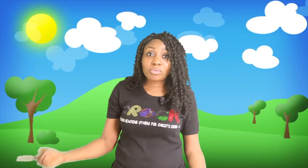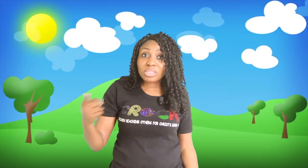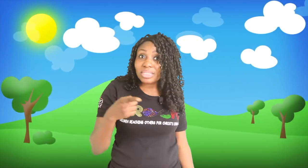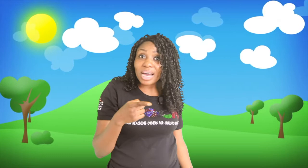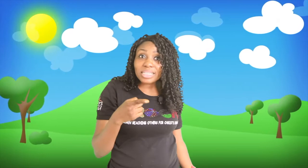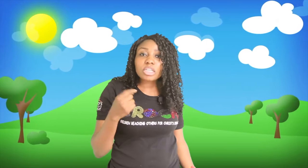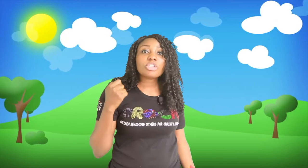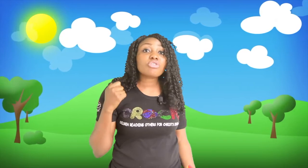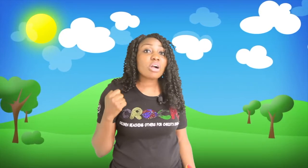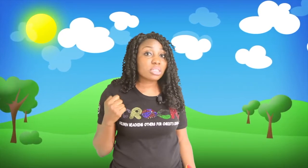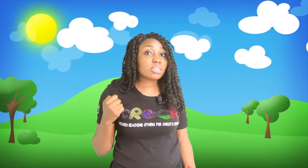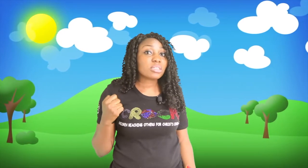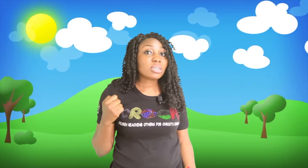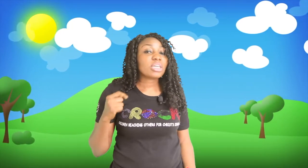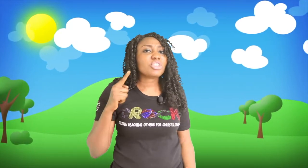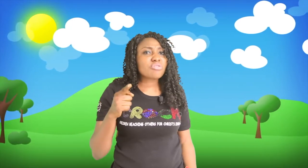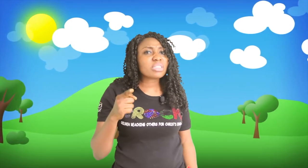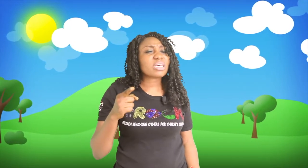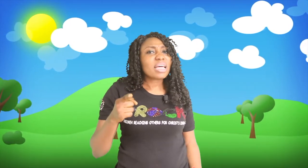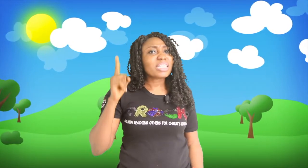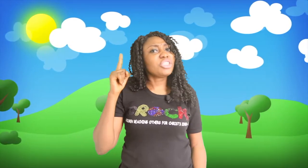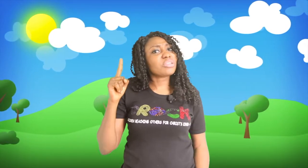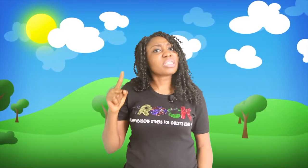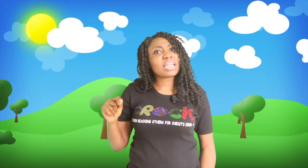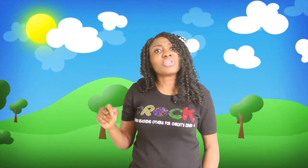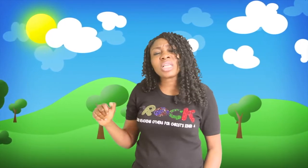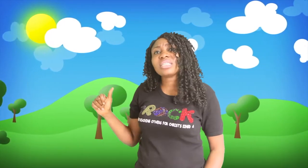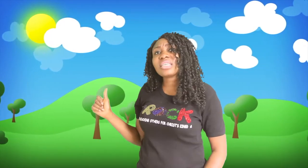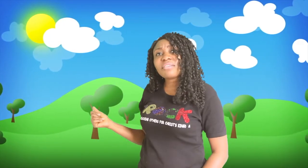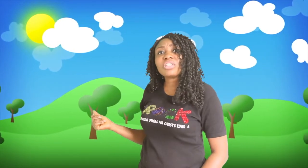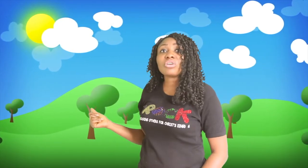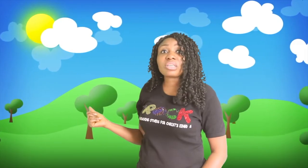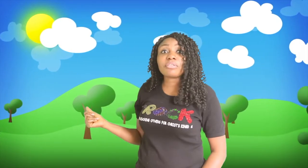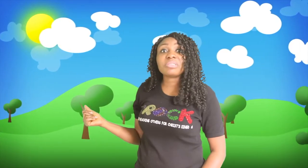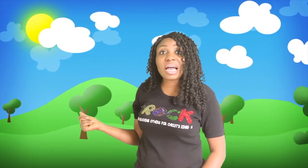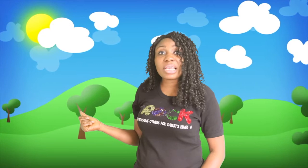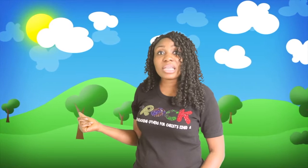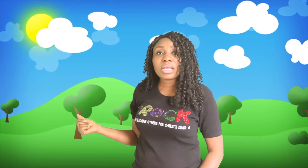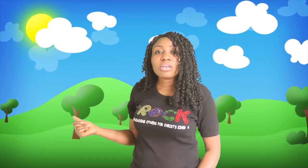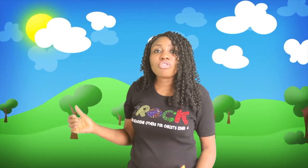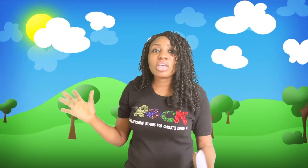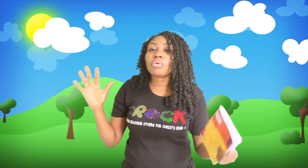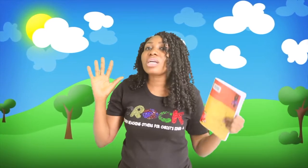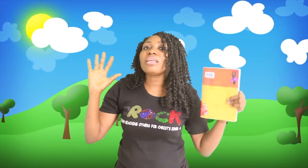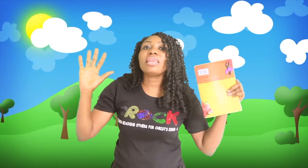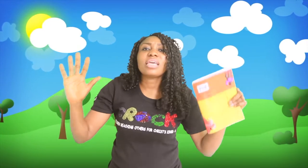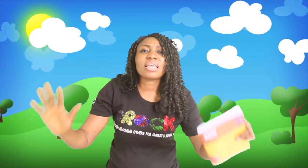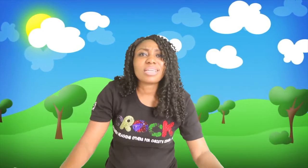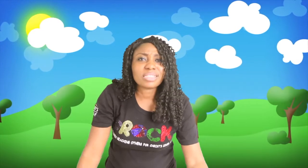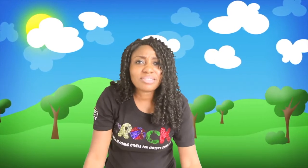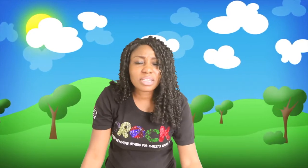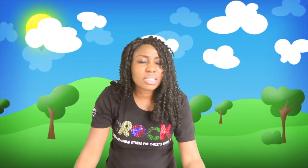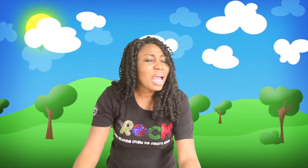him. What is that? Trust. He trusts that Jesus can actually save his daughter from dying. So he quickly